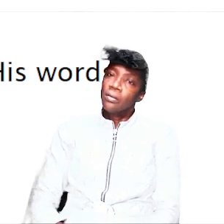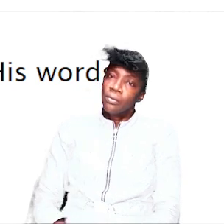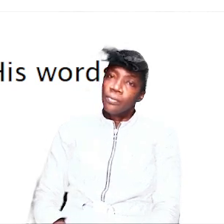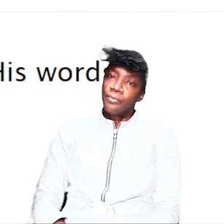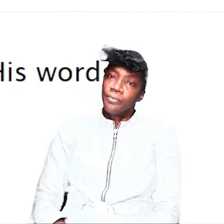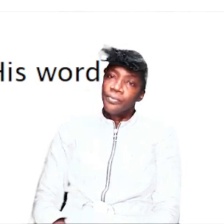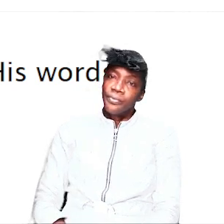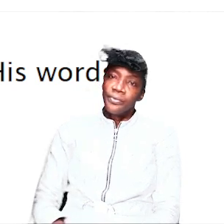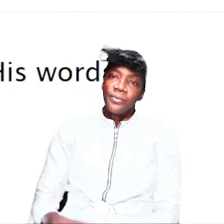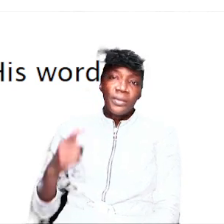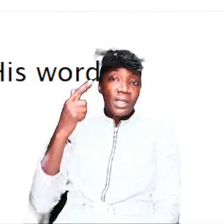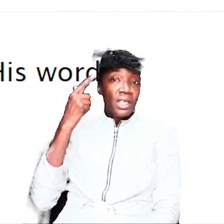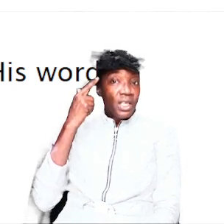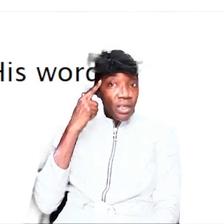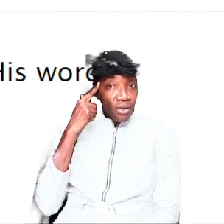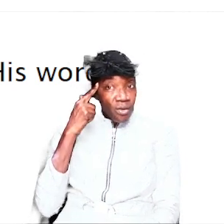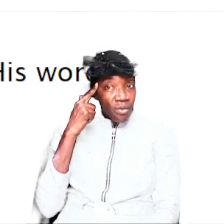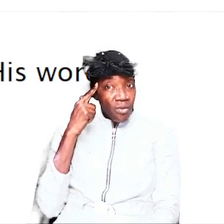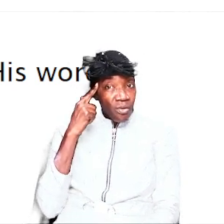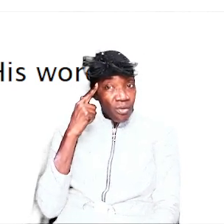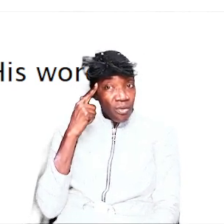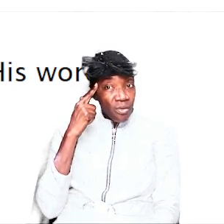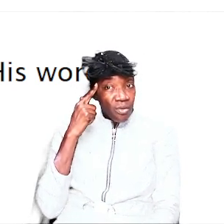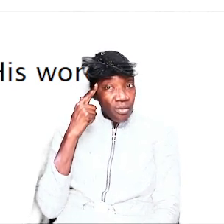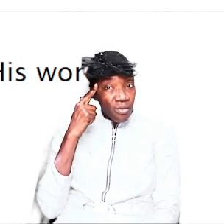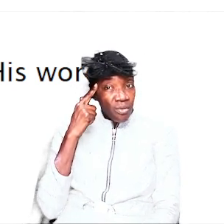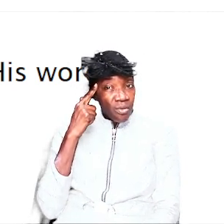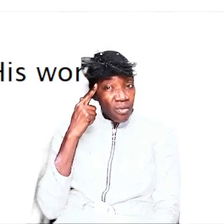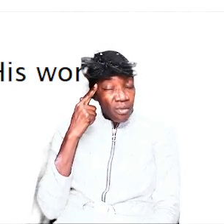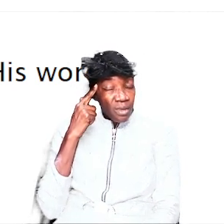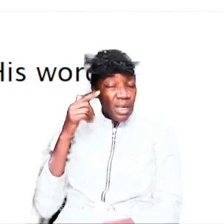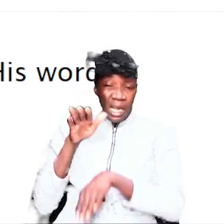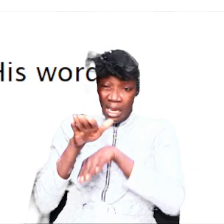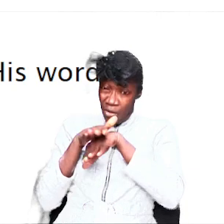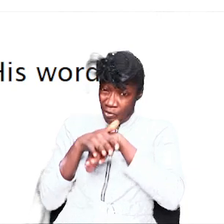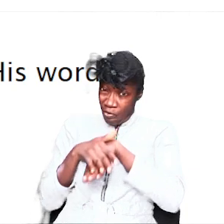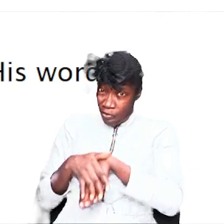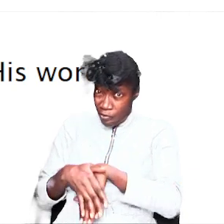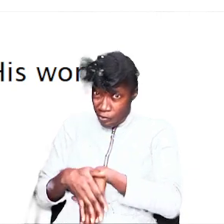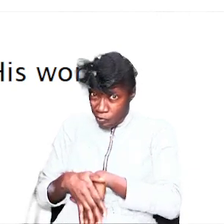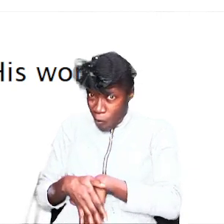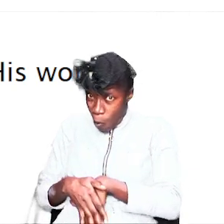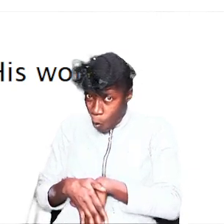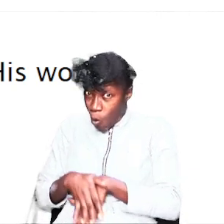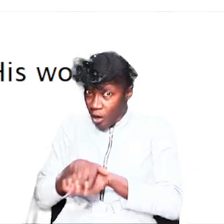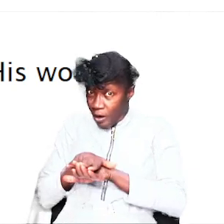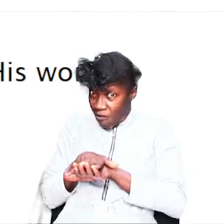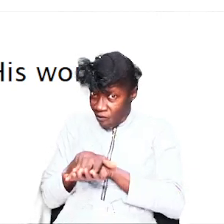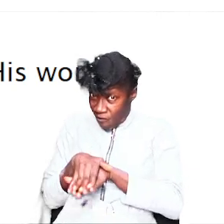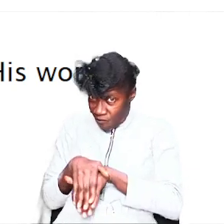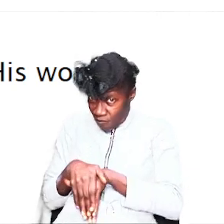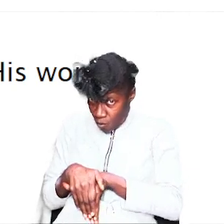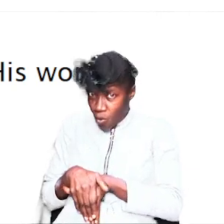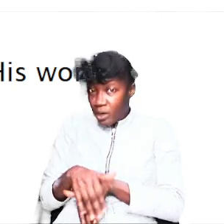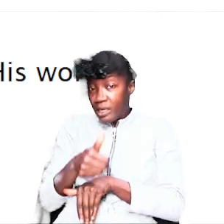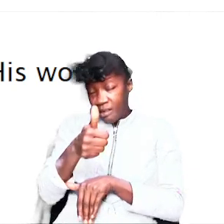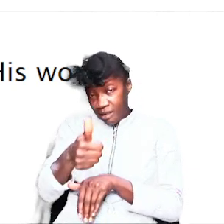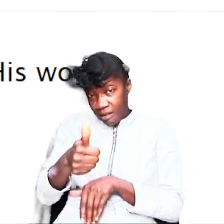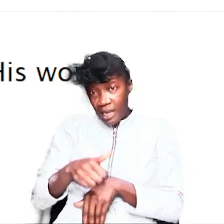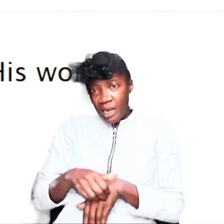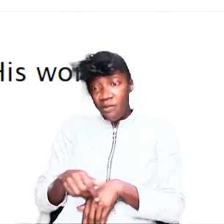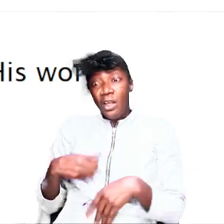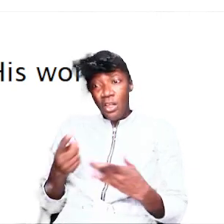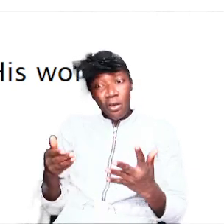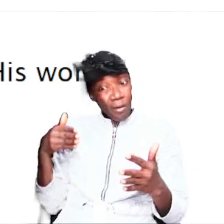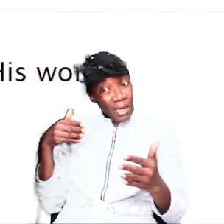So we know that the thing is wrong and force ourselves to do it, something is wrong, and we are going against some